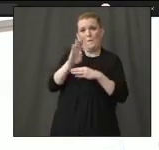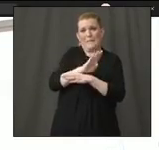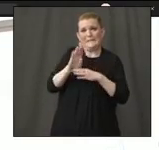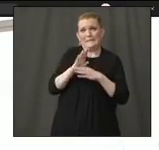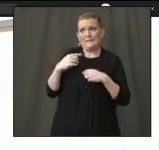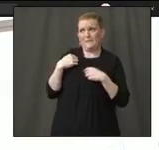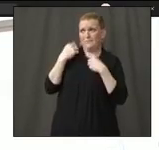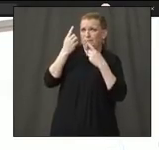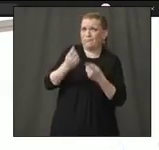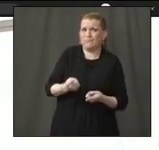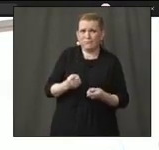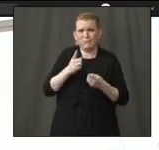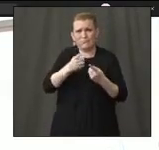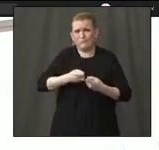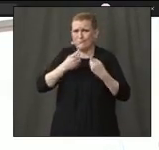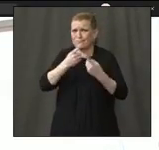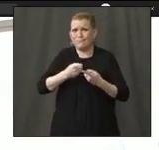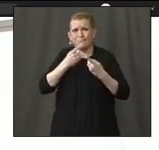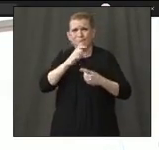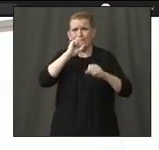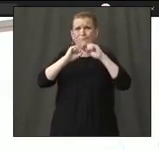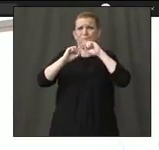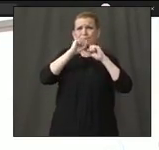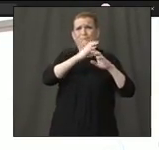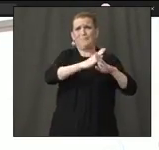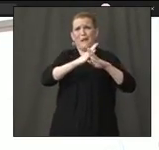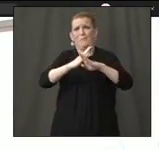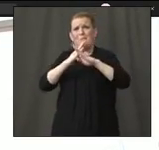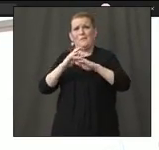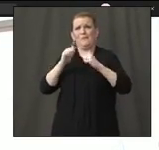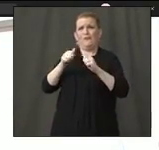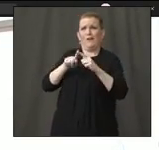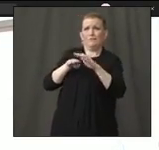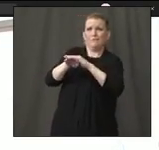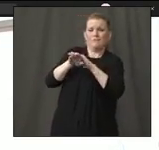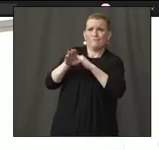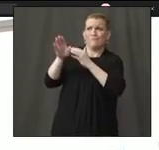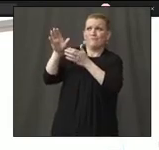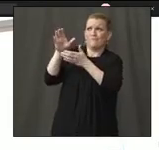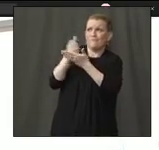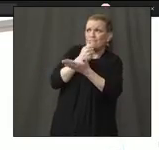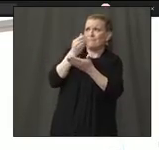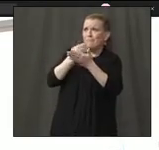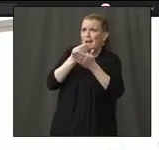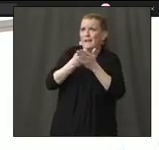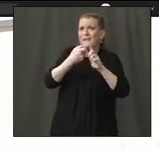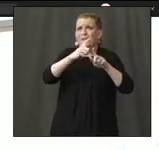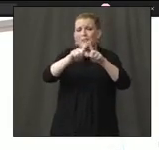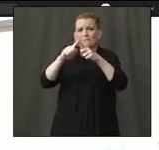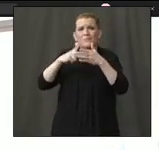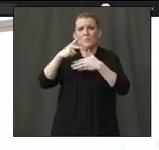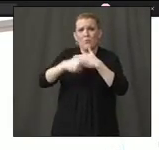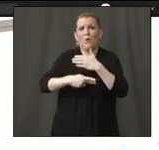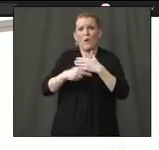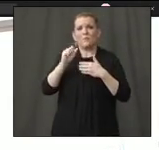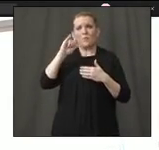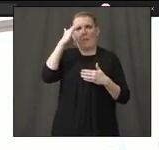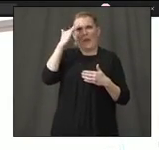kind of loopholes were really kind of the focus of our federal delegation, as well